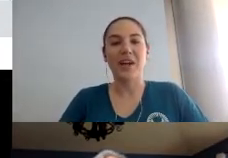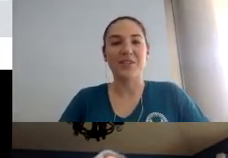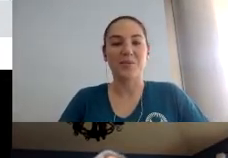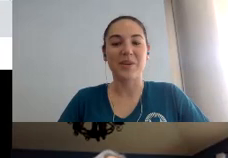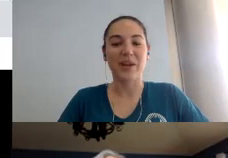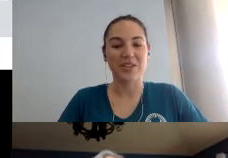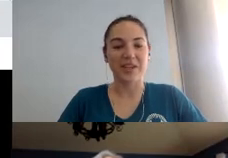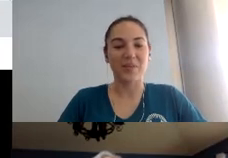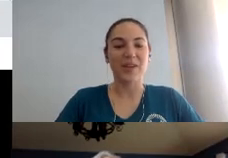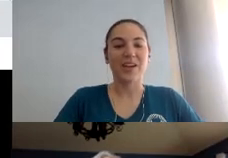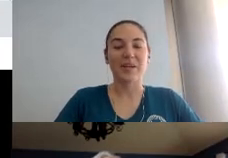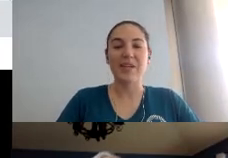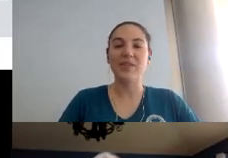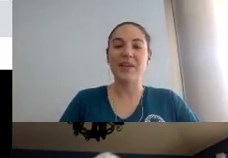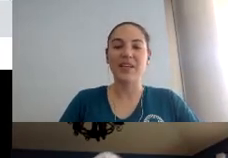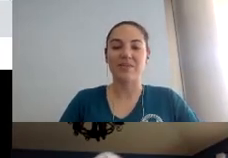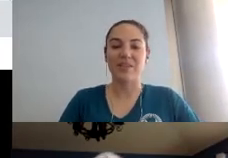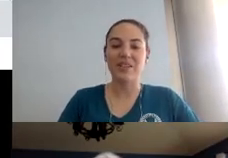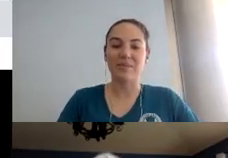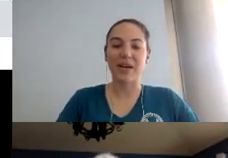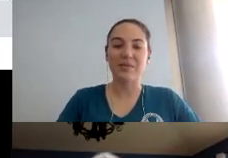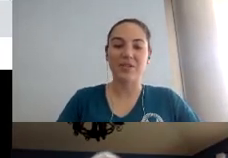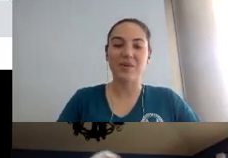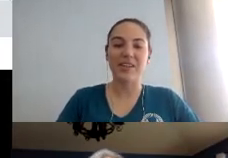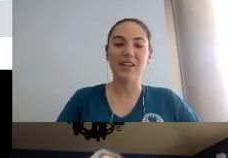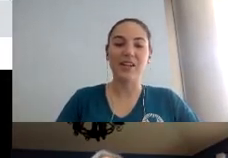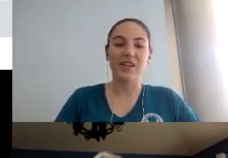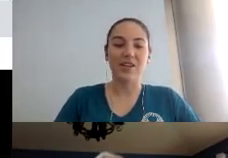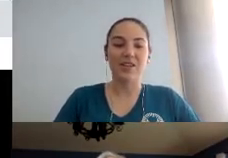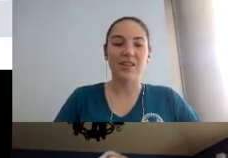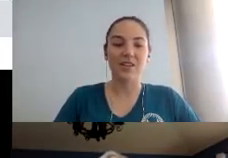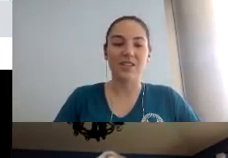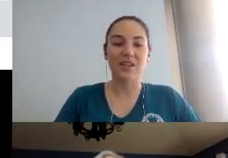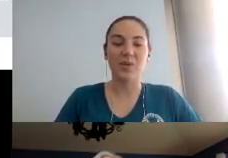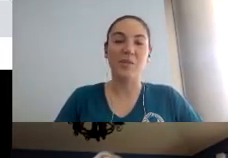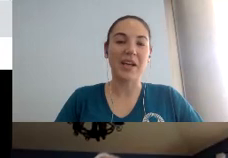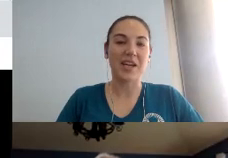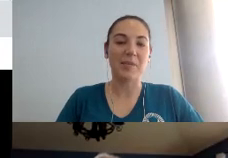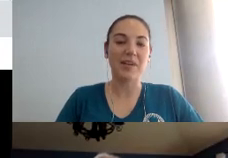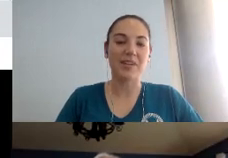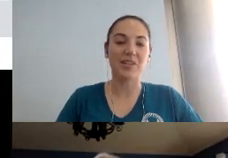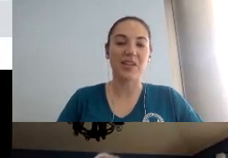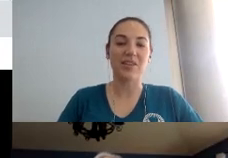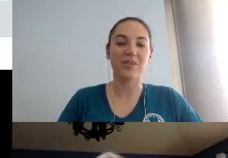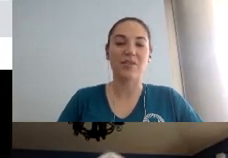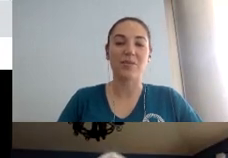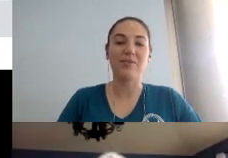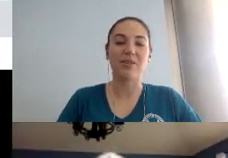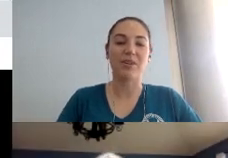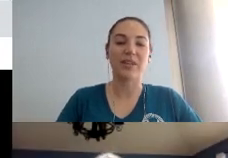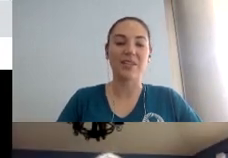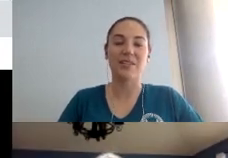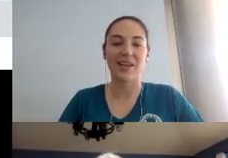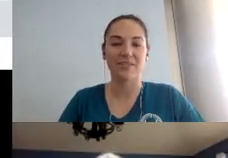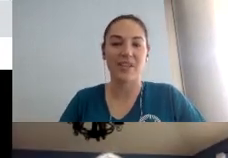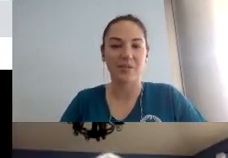want you to practice rearranging them. And I'm gonna give you a hint. For these bottom 2 here, there's, when you make a topic, there's 3